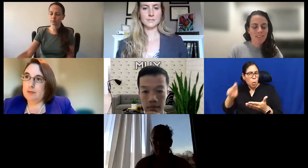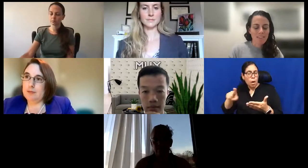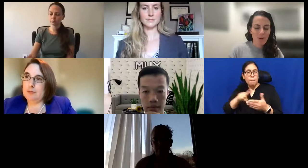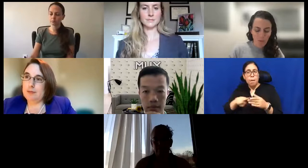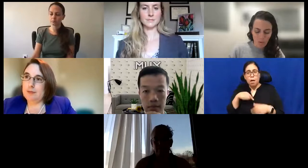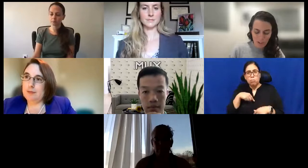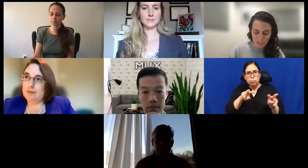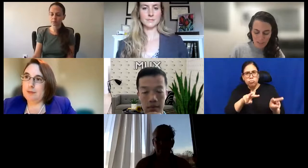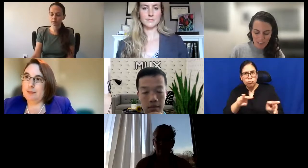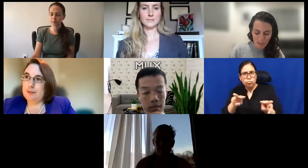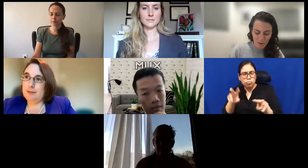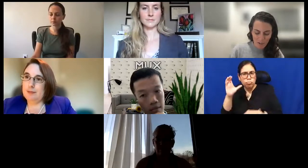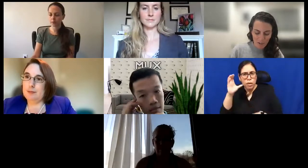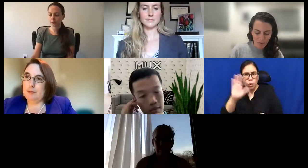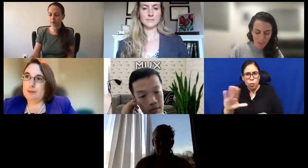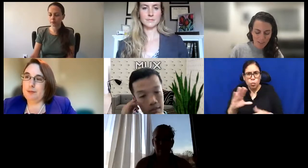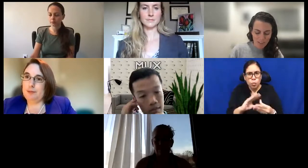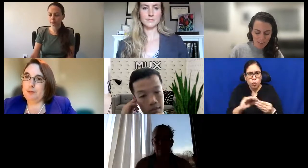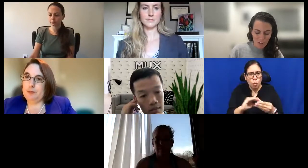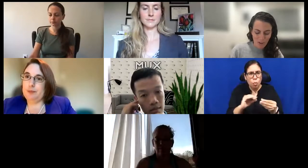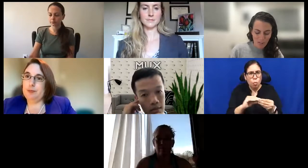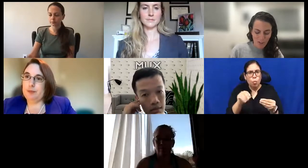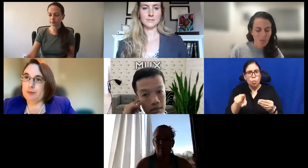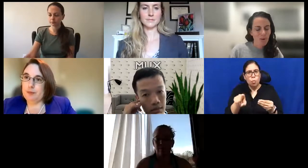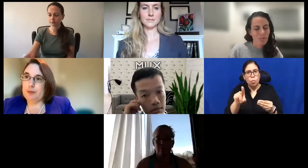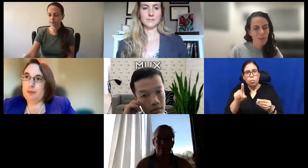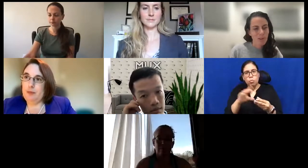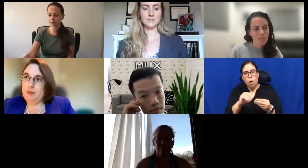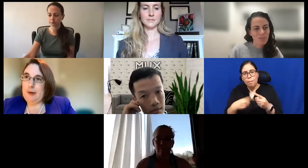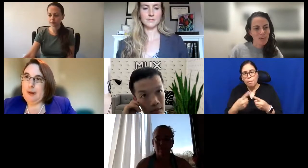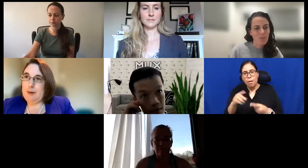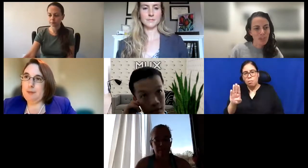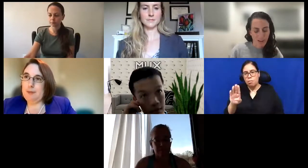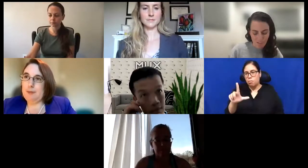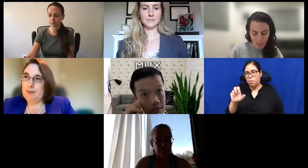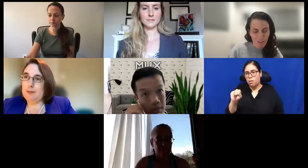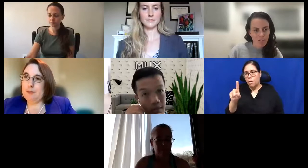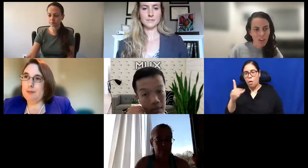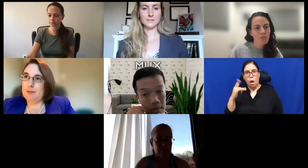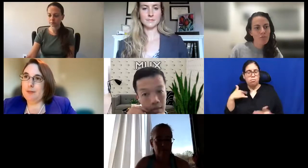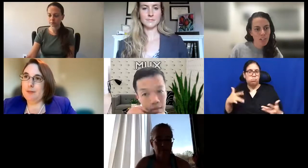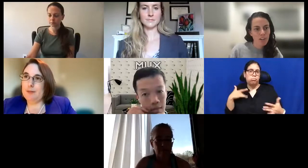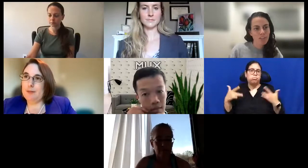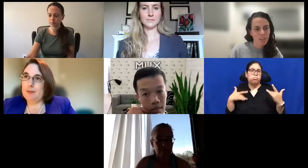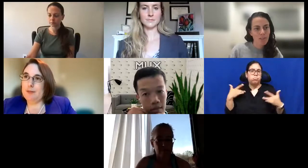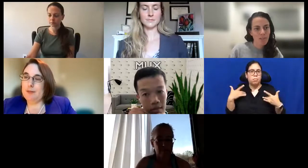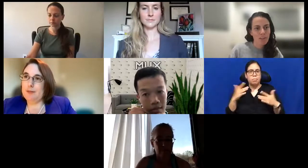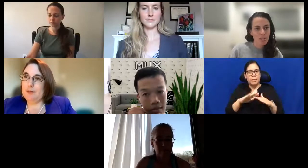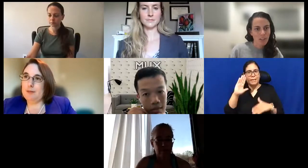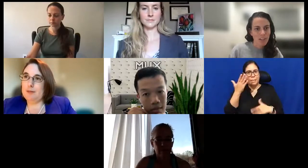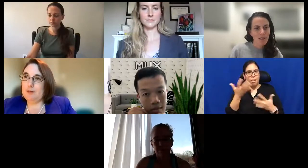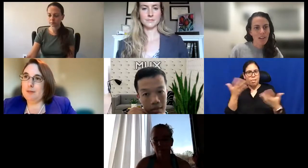everyone is, we talked in the beginning, Antonia talked about Blend, and, I'm psyched to be working at Blend because of taking the friction out of blending. There's a lot of friction to living